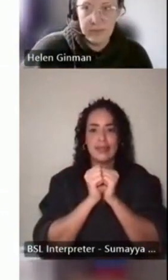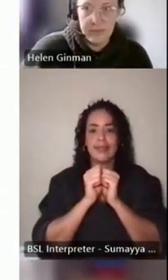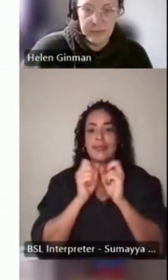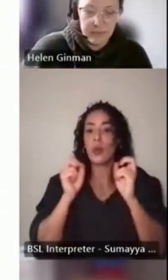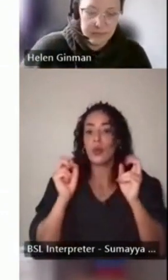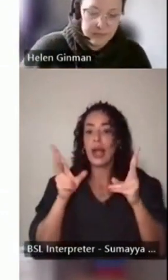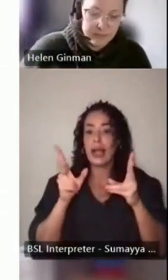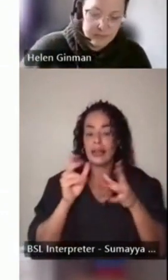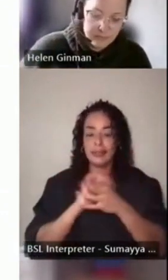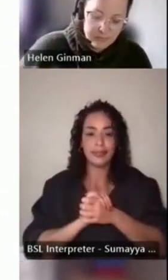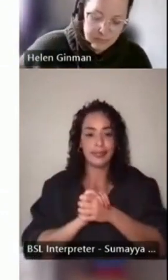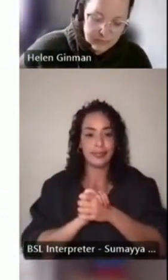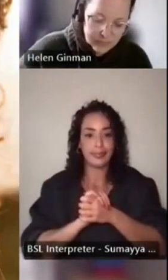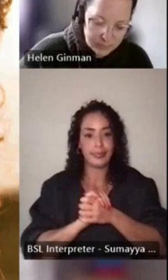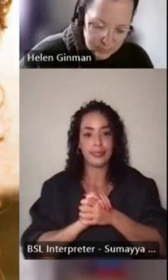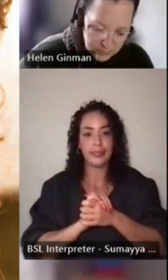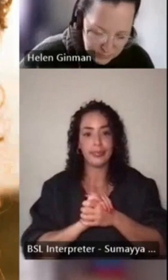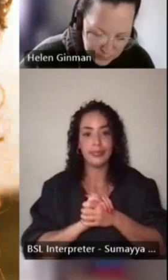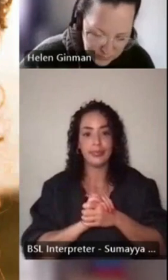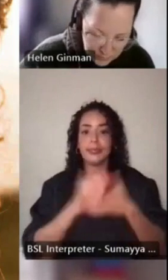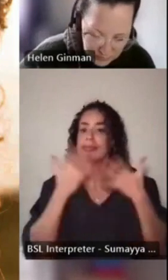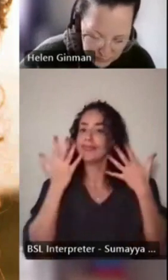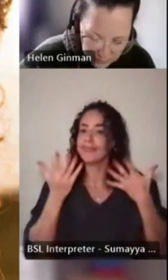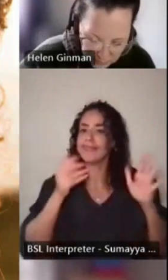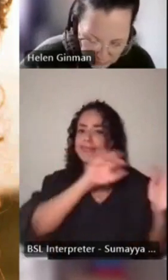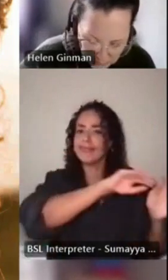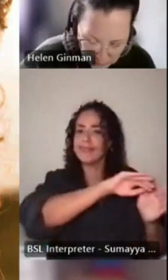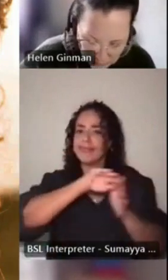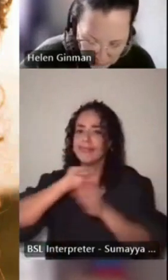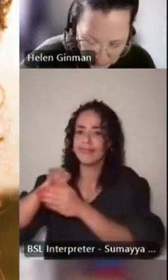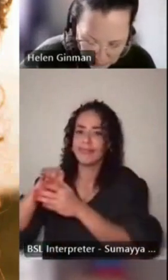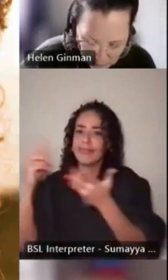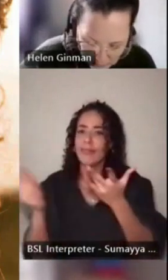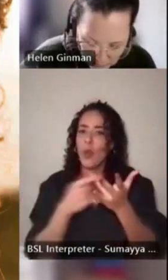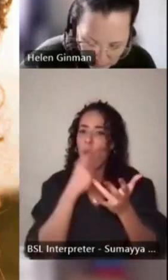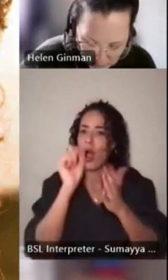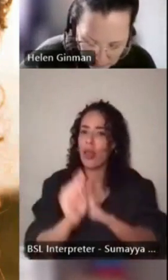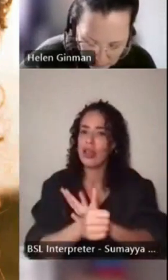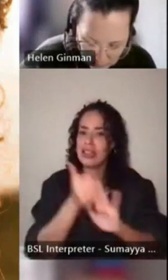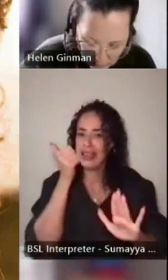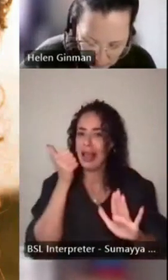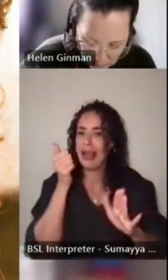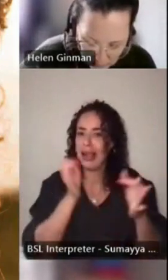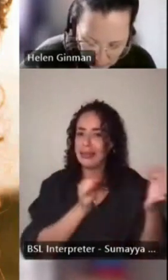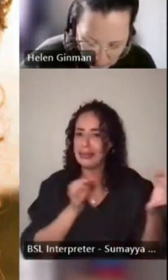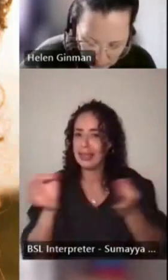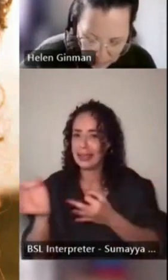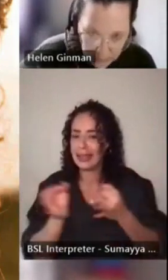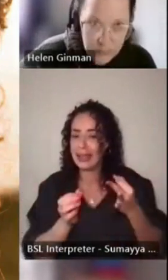Okay, so now we're going to look at another of the skills and techniques. So this is